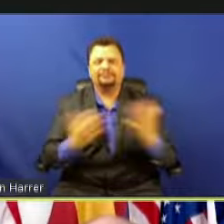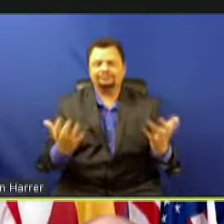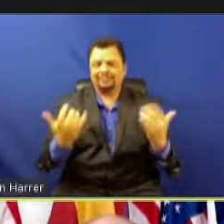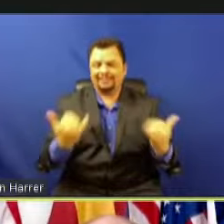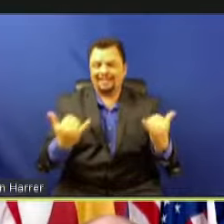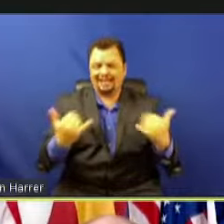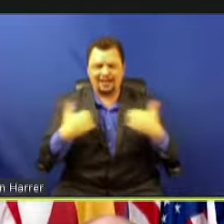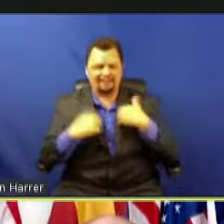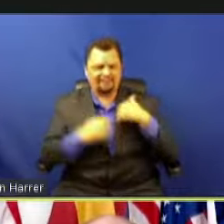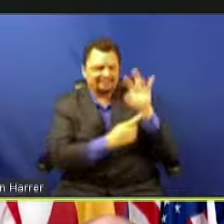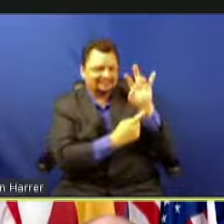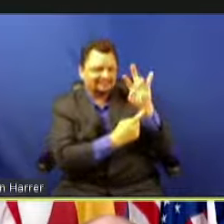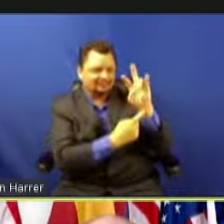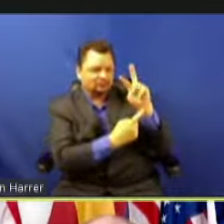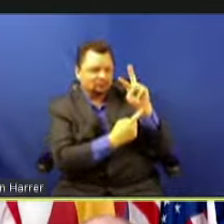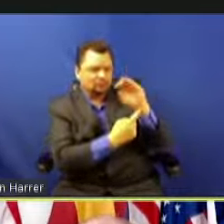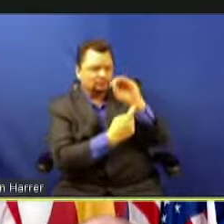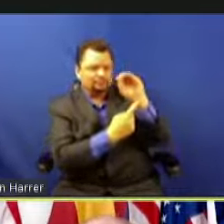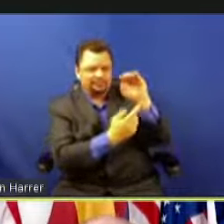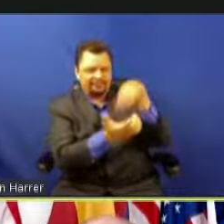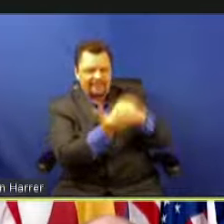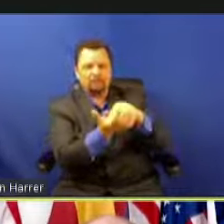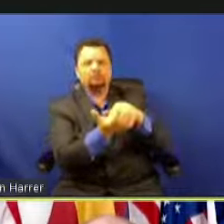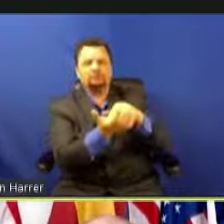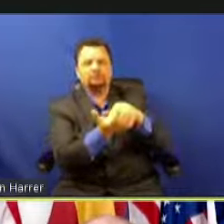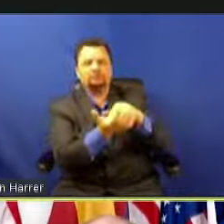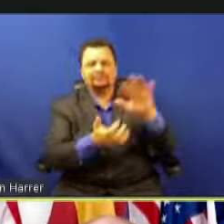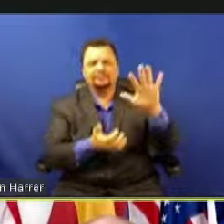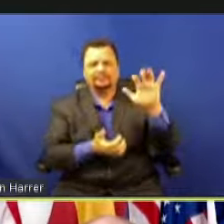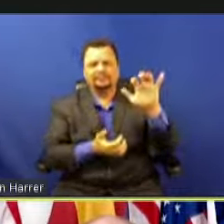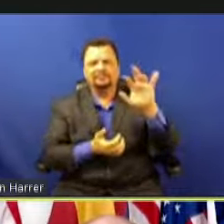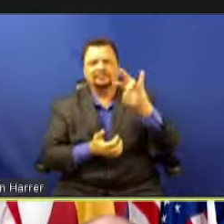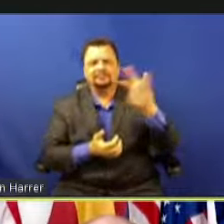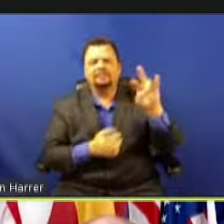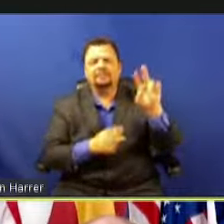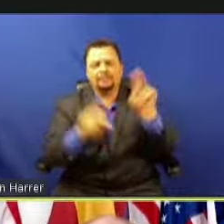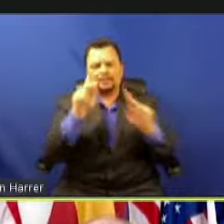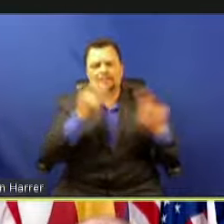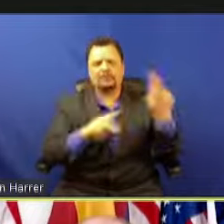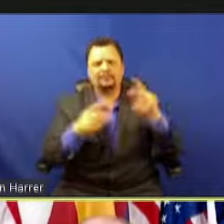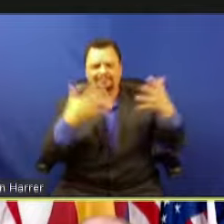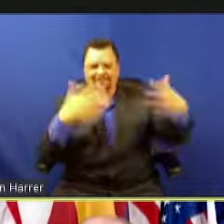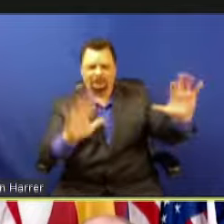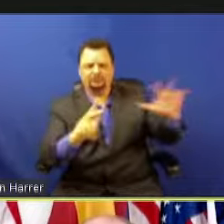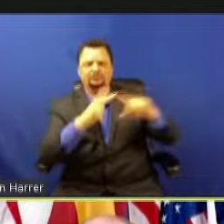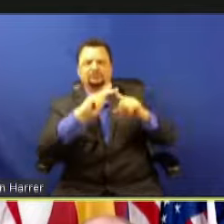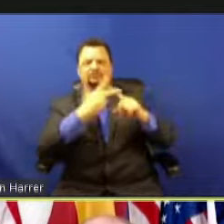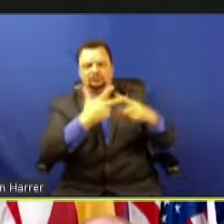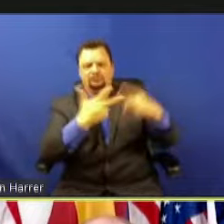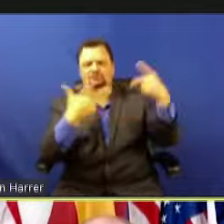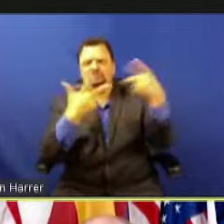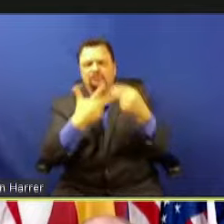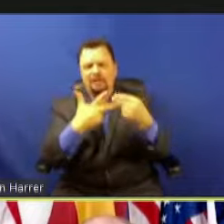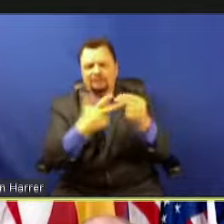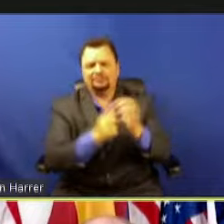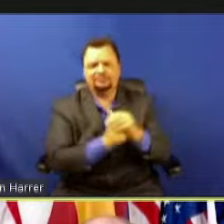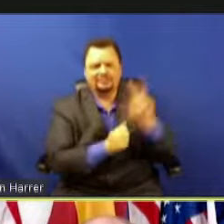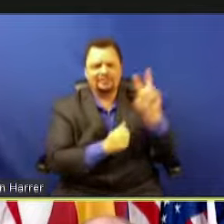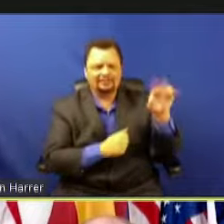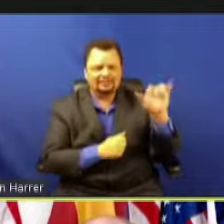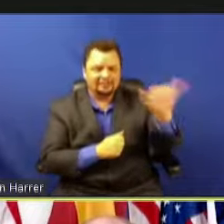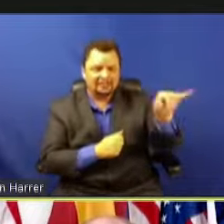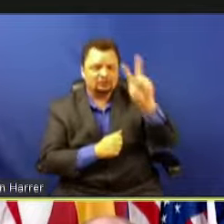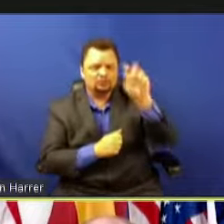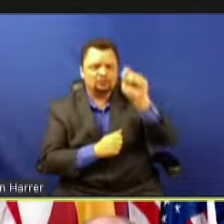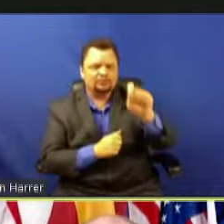72,957 Coloradans have gotten their third dose. That's about 2.4%. We'd love it to be higher. We hope that it will get higher, especially as we